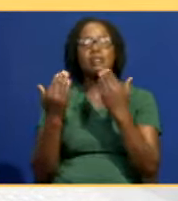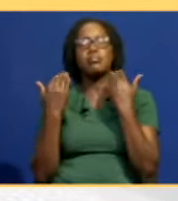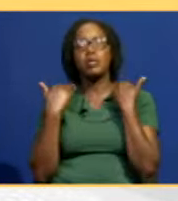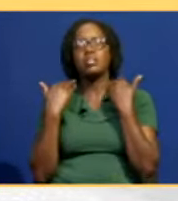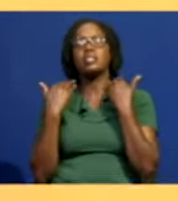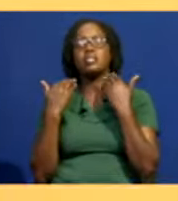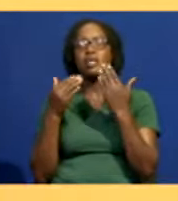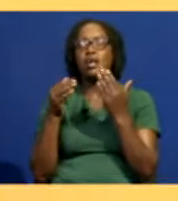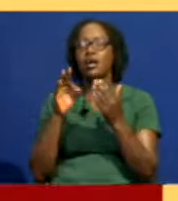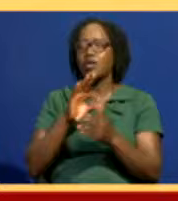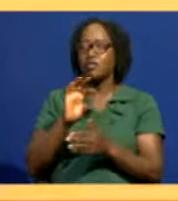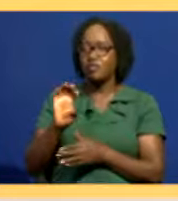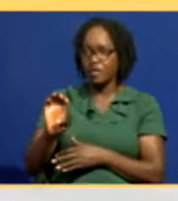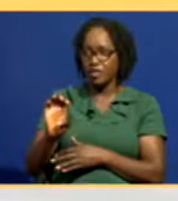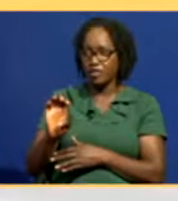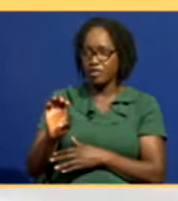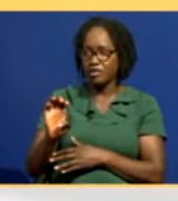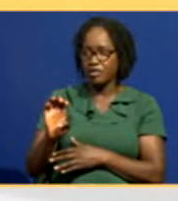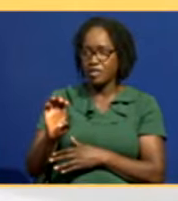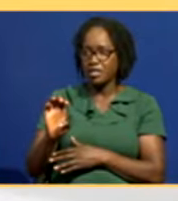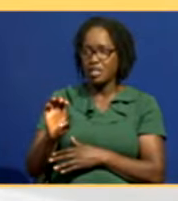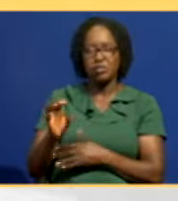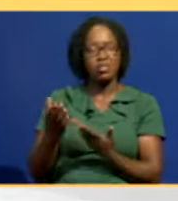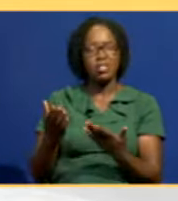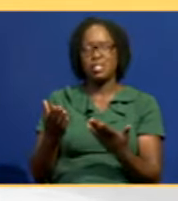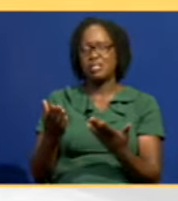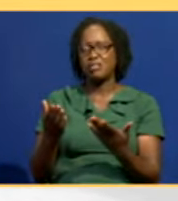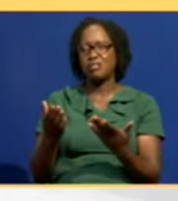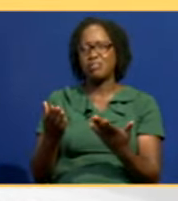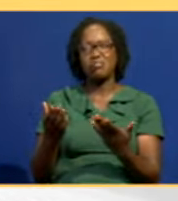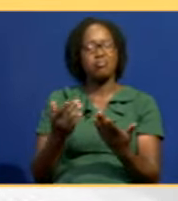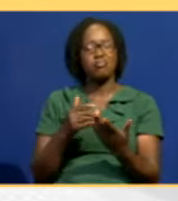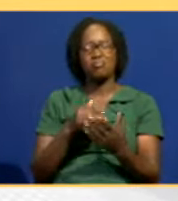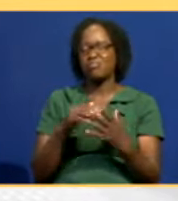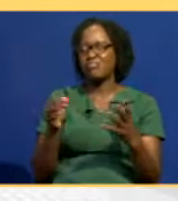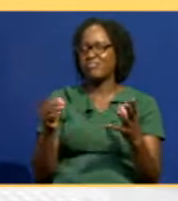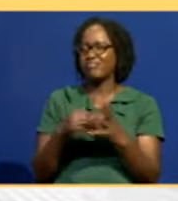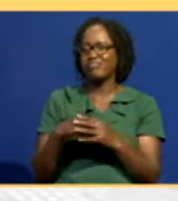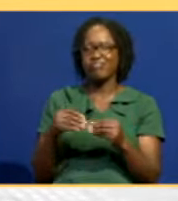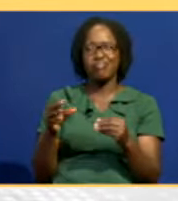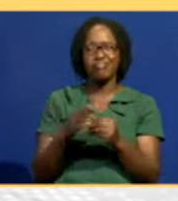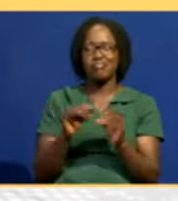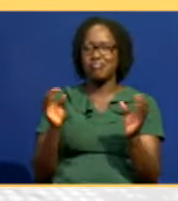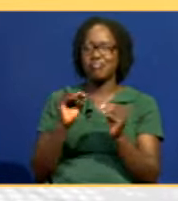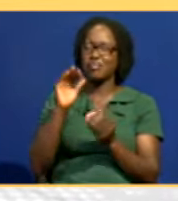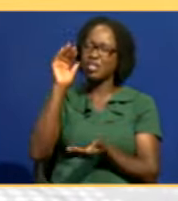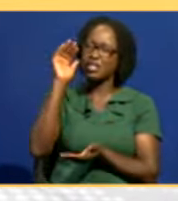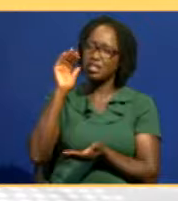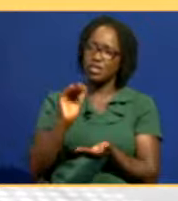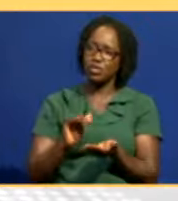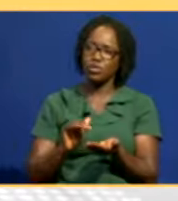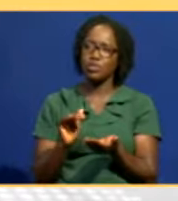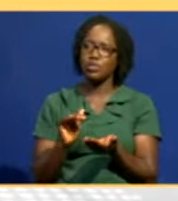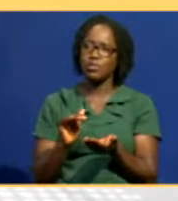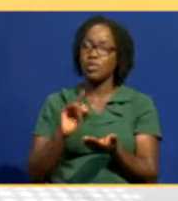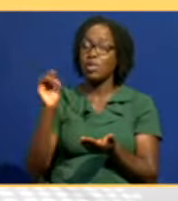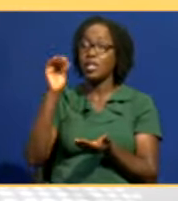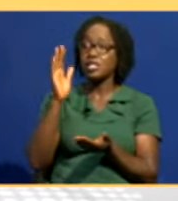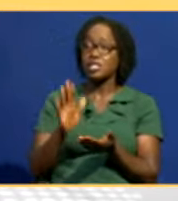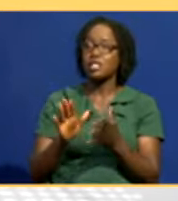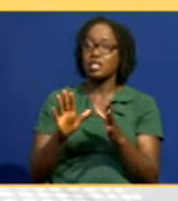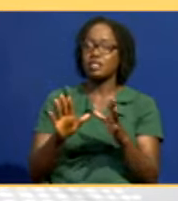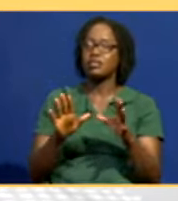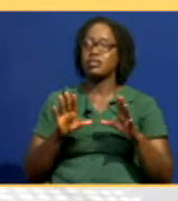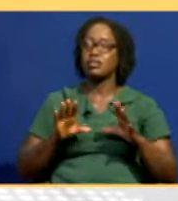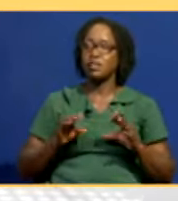not basically ogling very well. And this will actually reduce the number of Kenyans